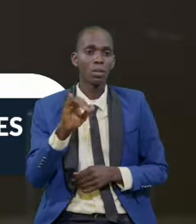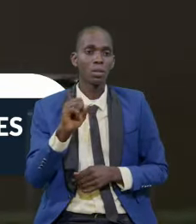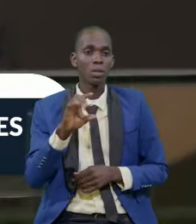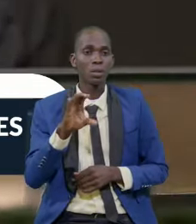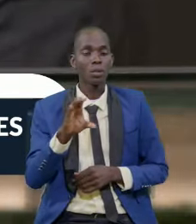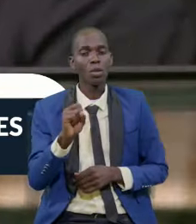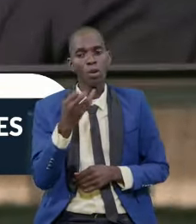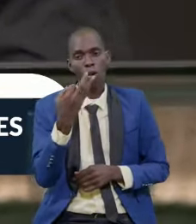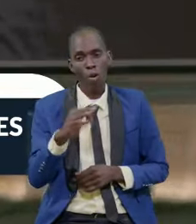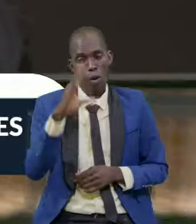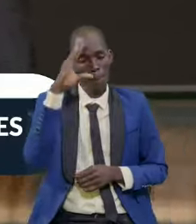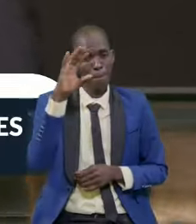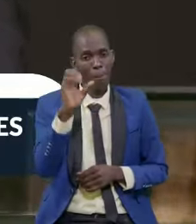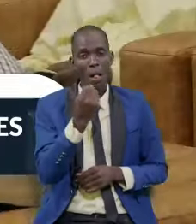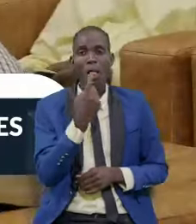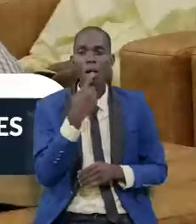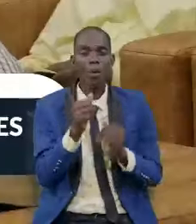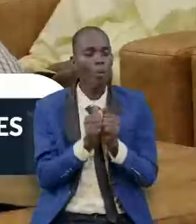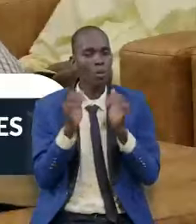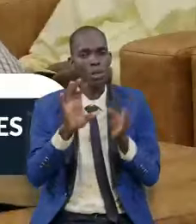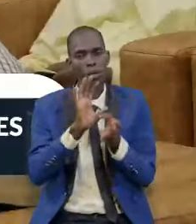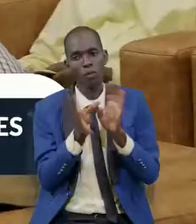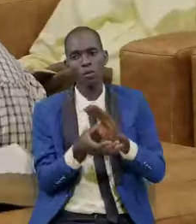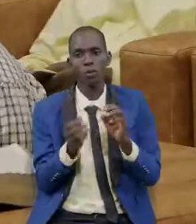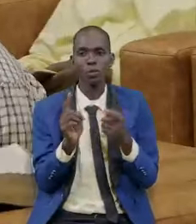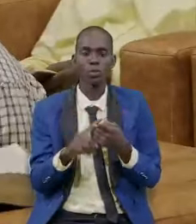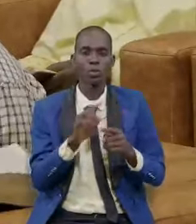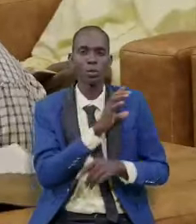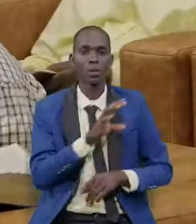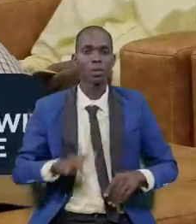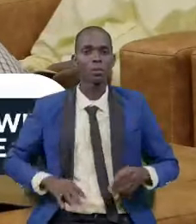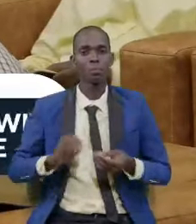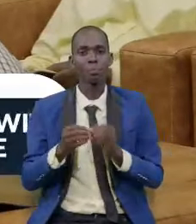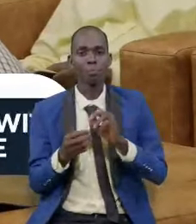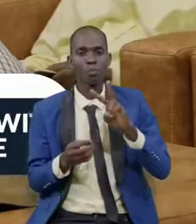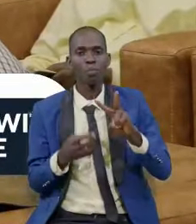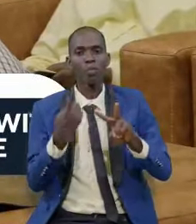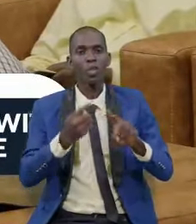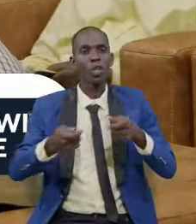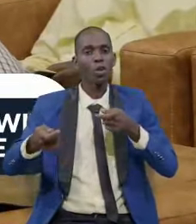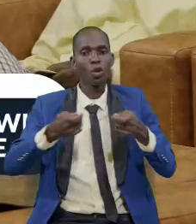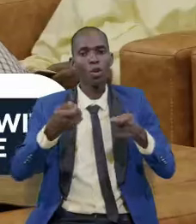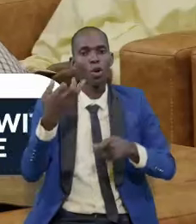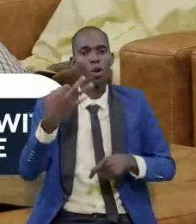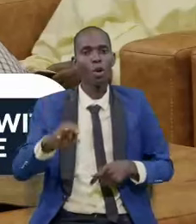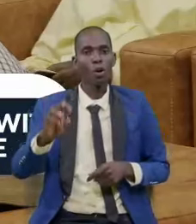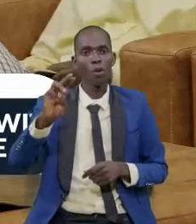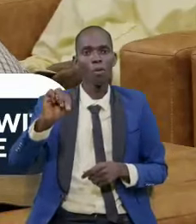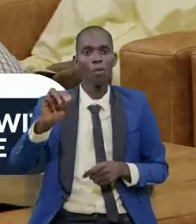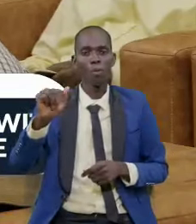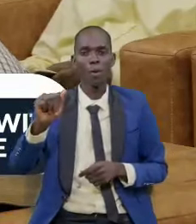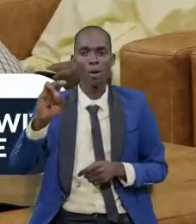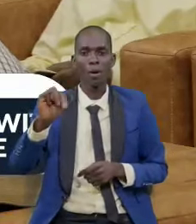Christ. Number two is the control of mammoth big creatures